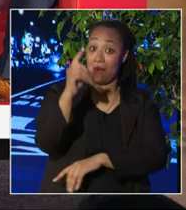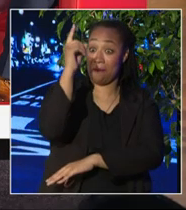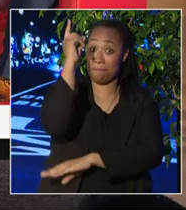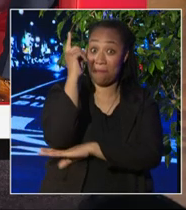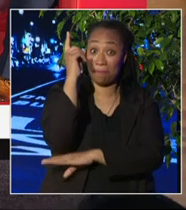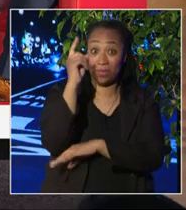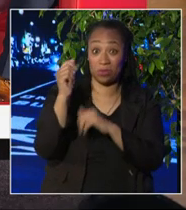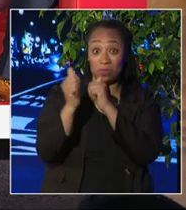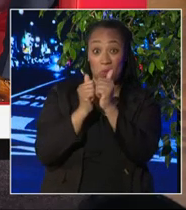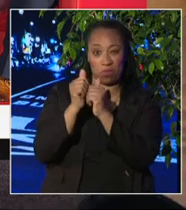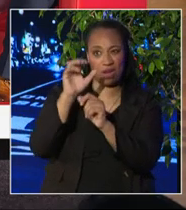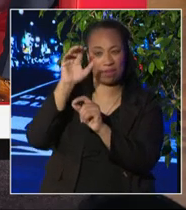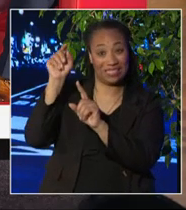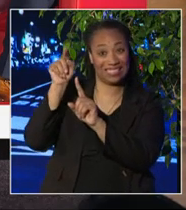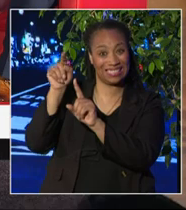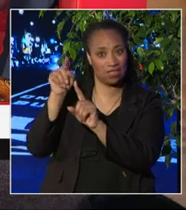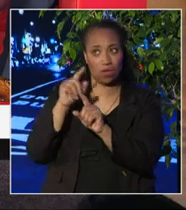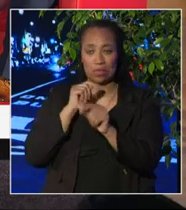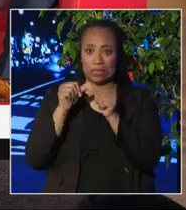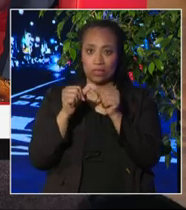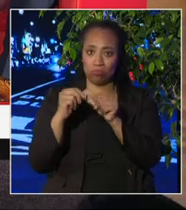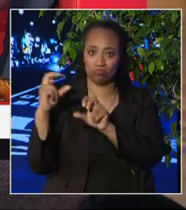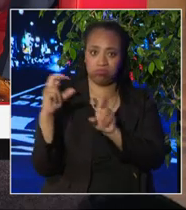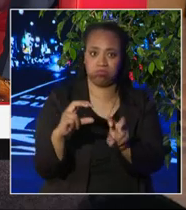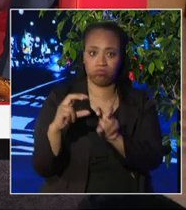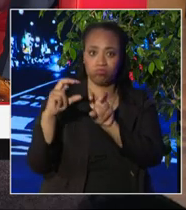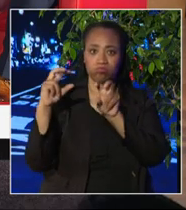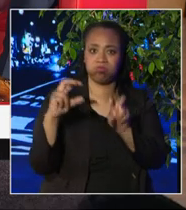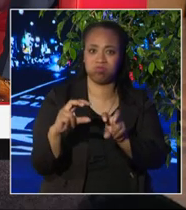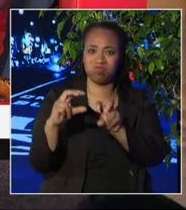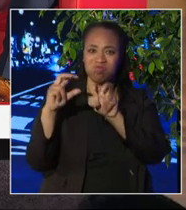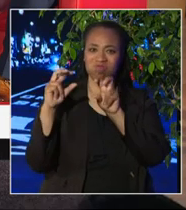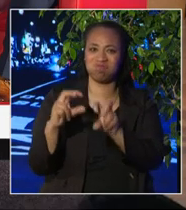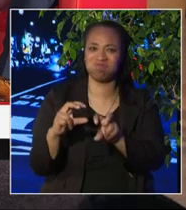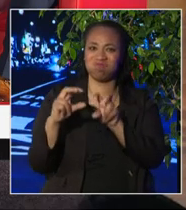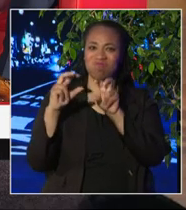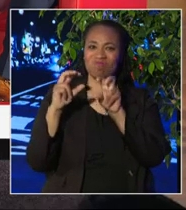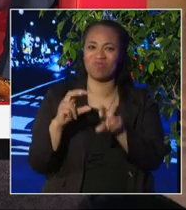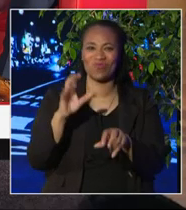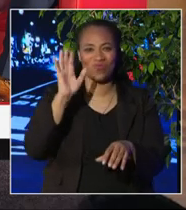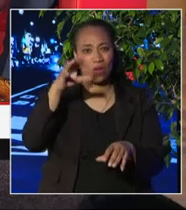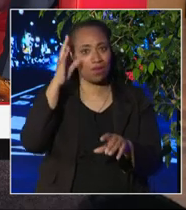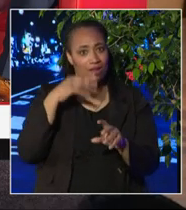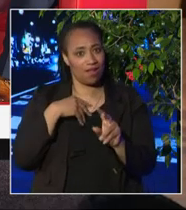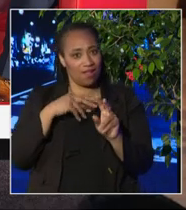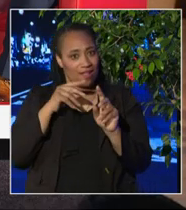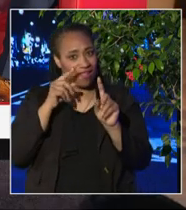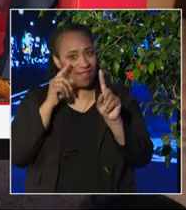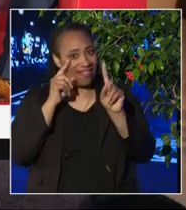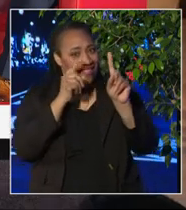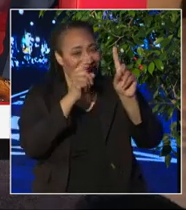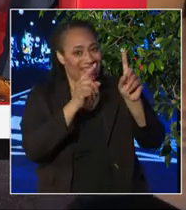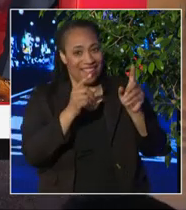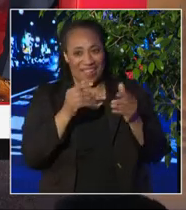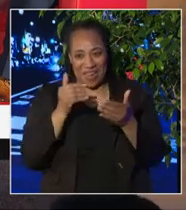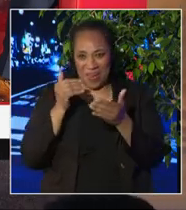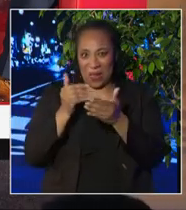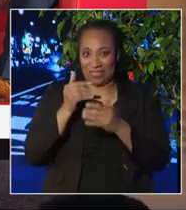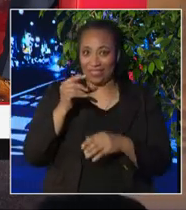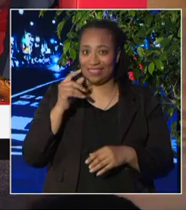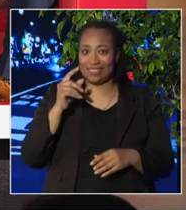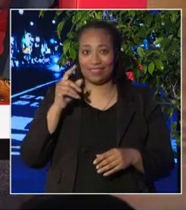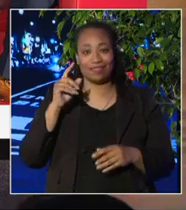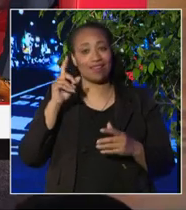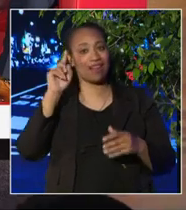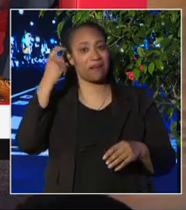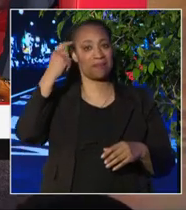championships there. And it turns out we're on a run, right? And so Looks maybe like the Caps happen. will bring it home. Love that. Mayor Bowser, thank you so much.